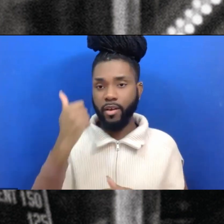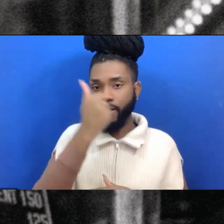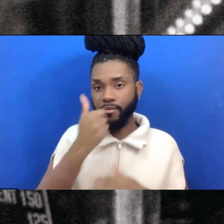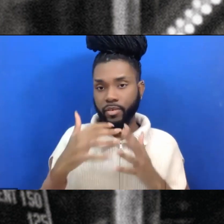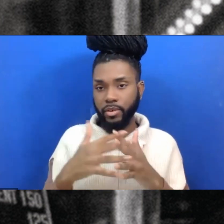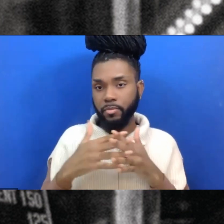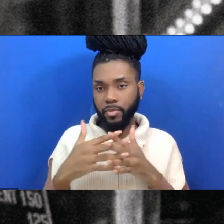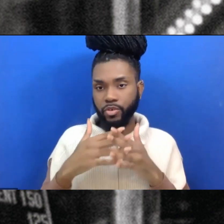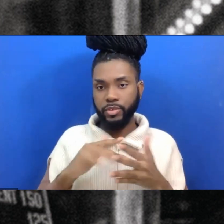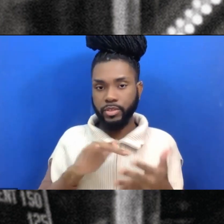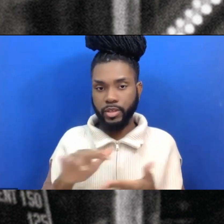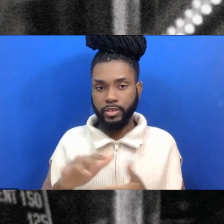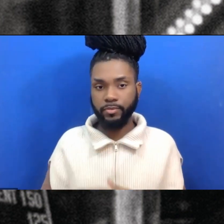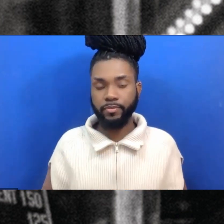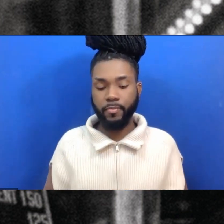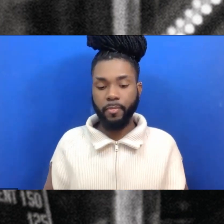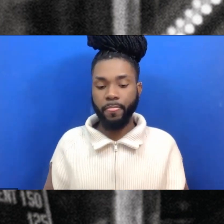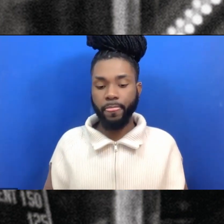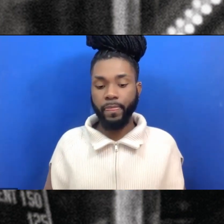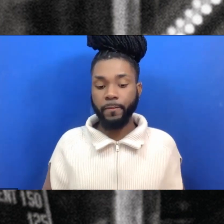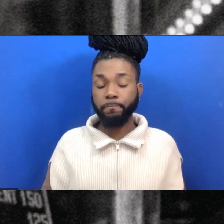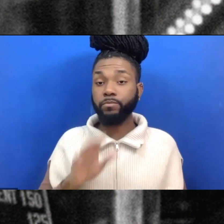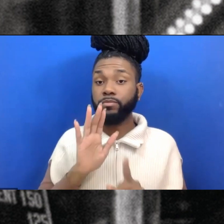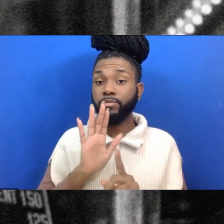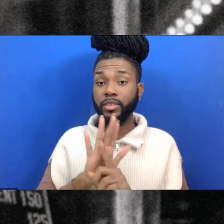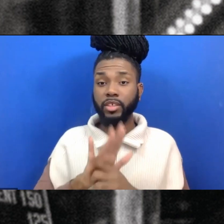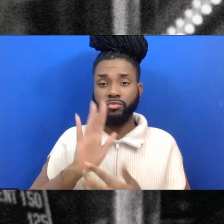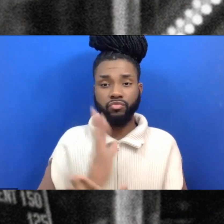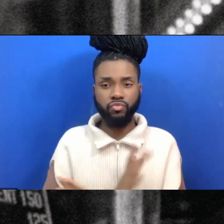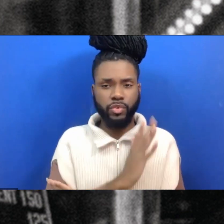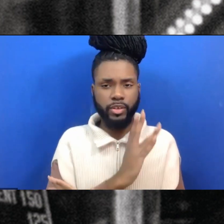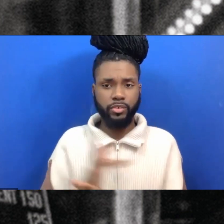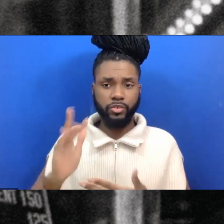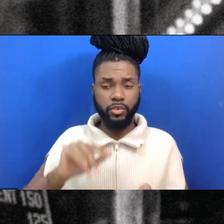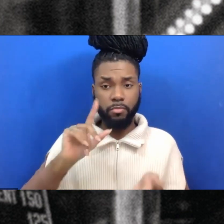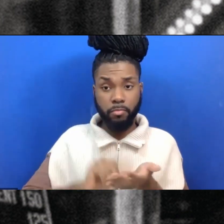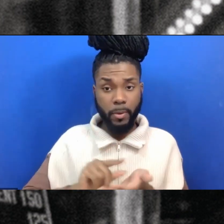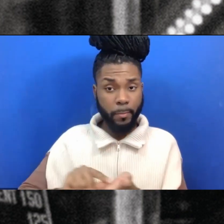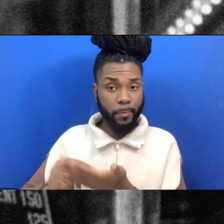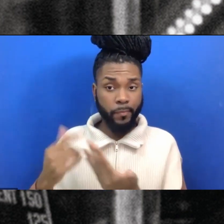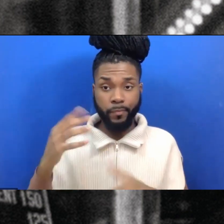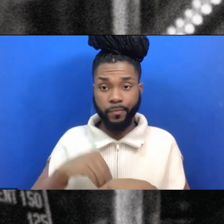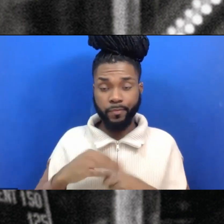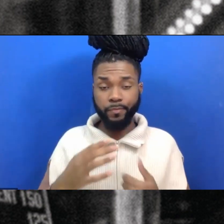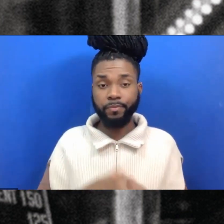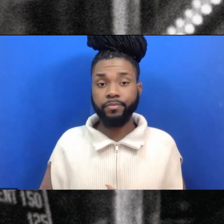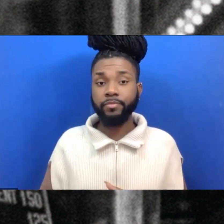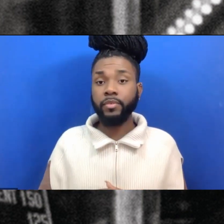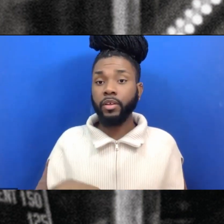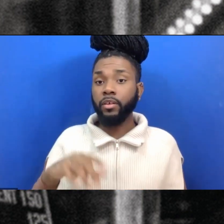Studies. His remarkable range of publications include